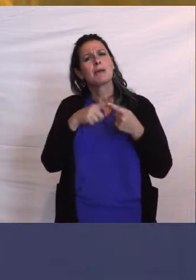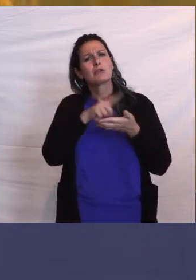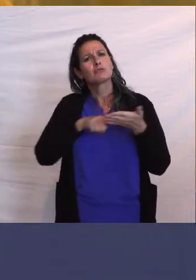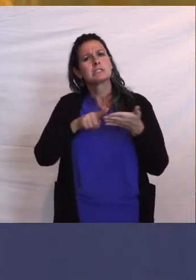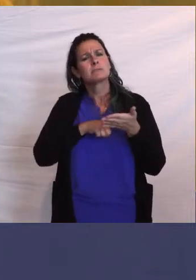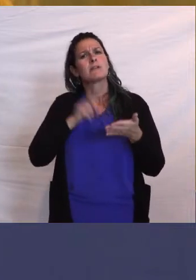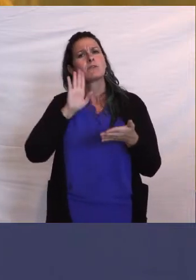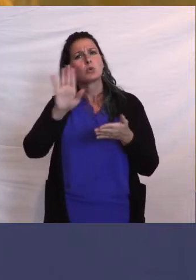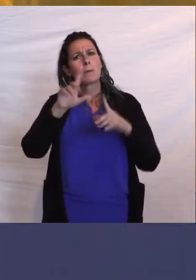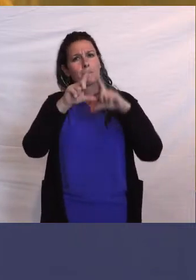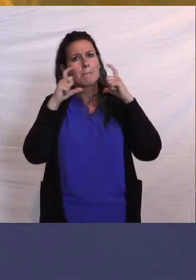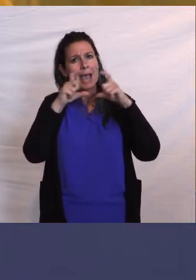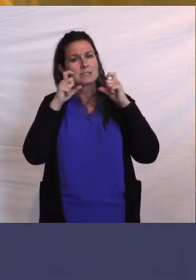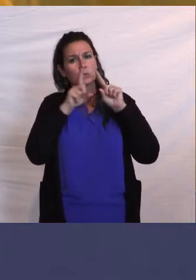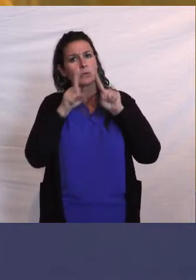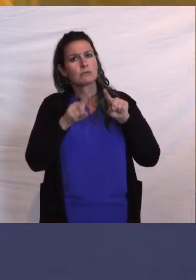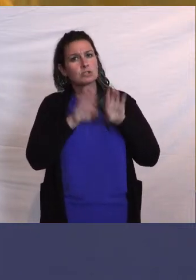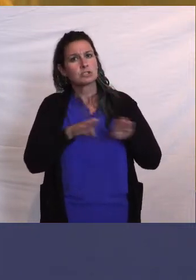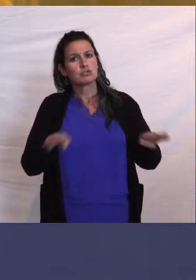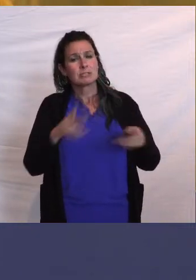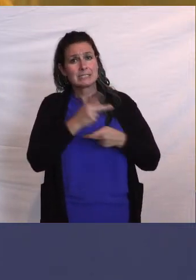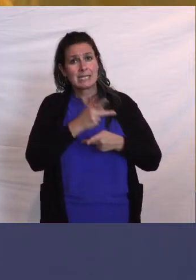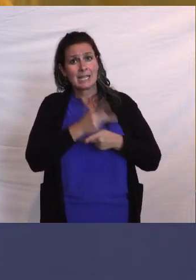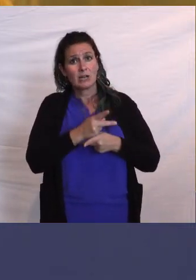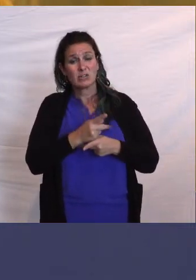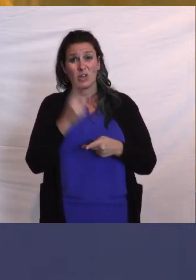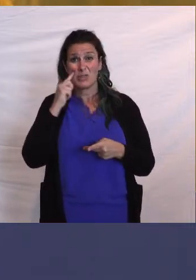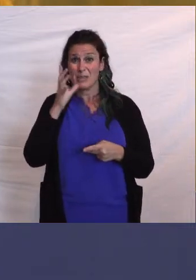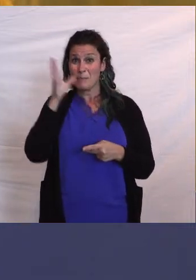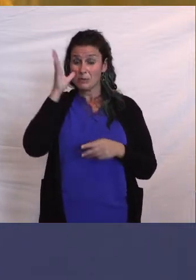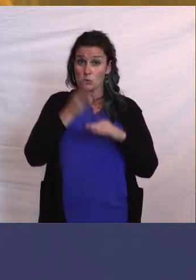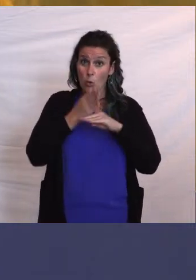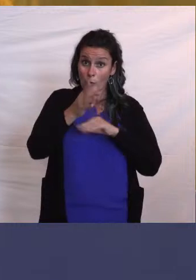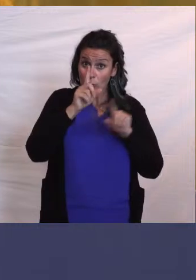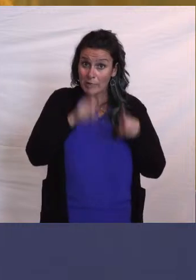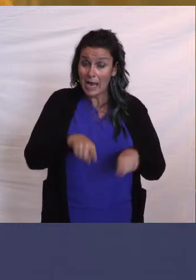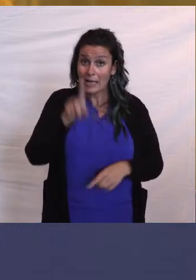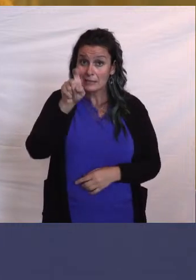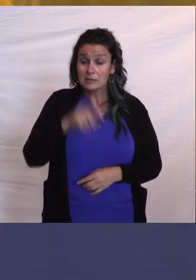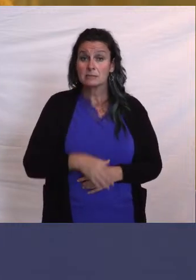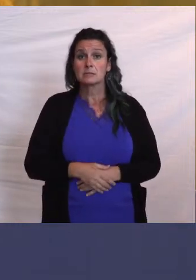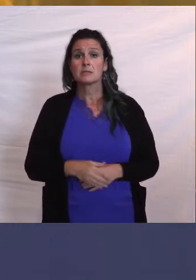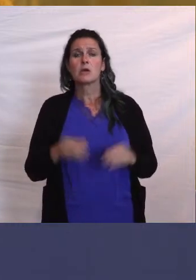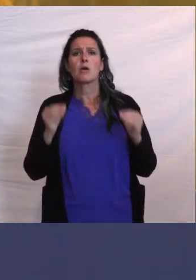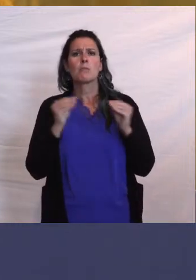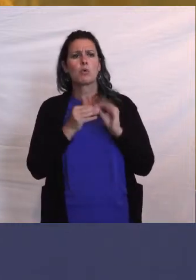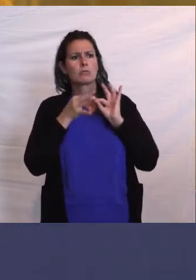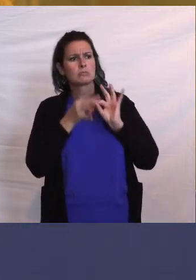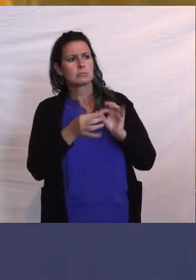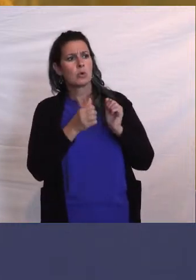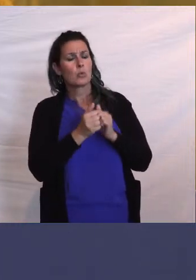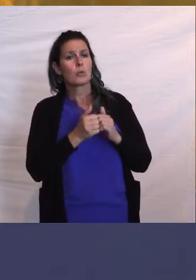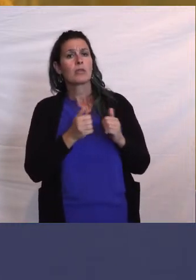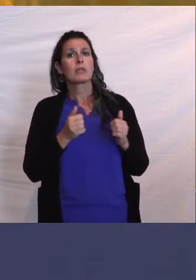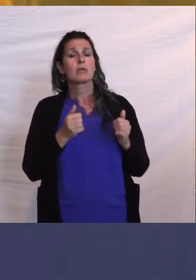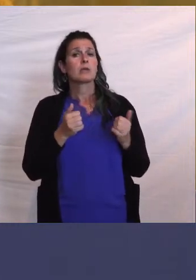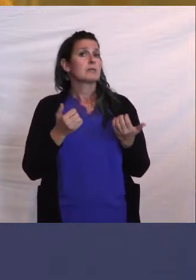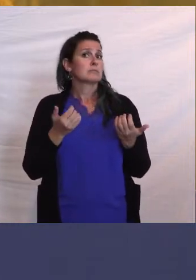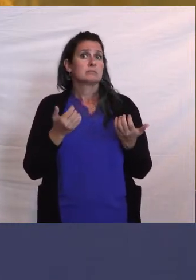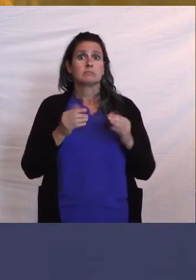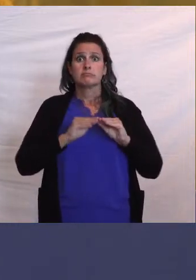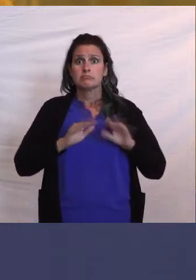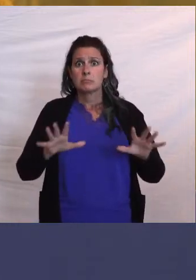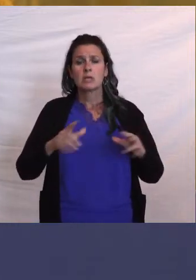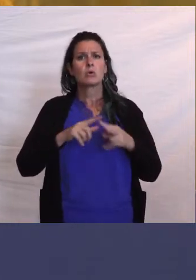your masking order for children in daycare. Do you think parents are overreacting? Is it more of an argument about unworkability, or is it